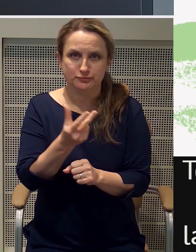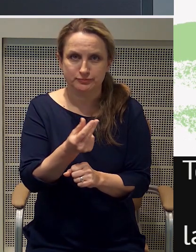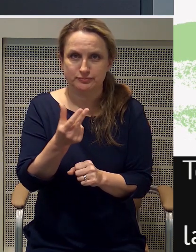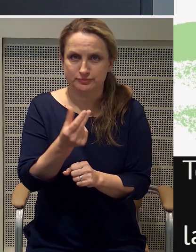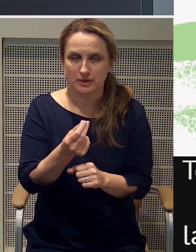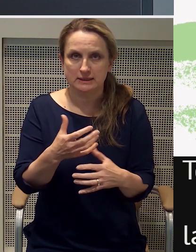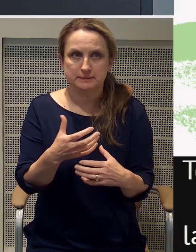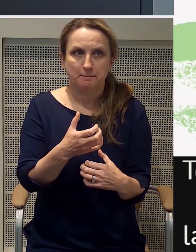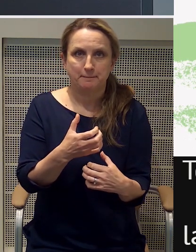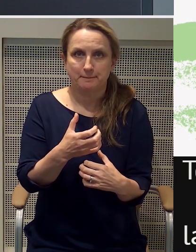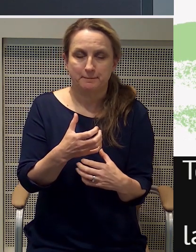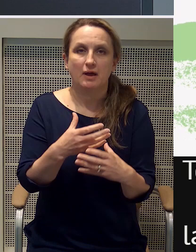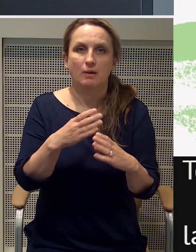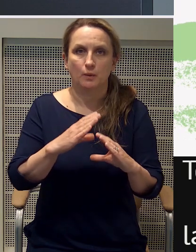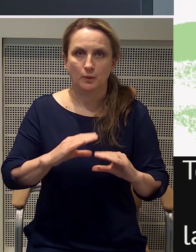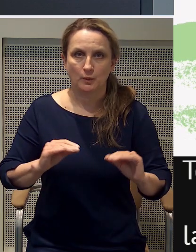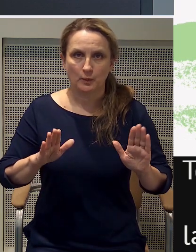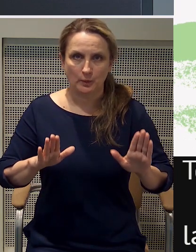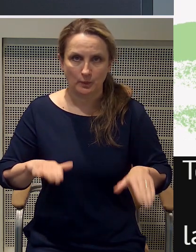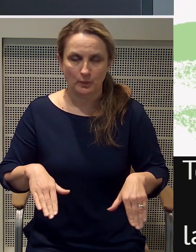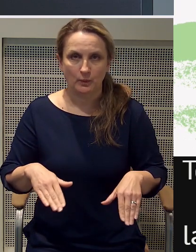There have been injection of